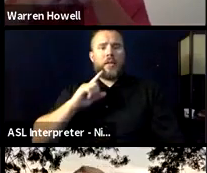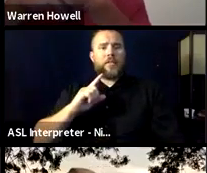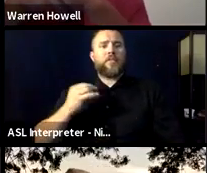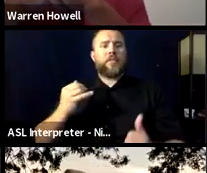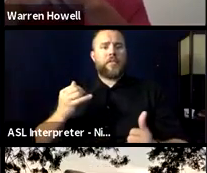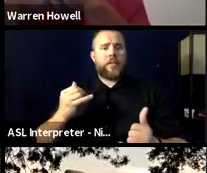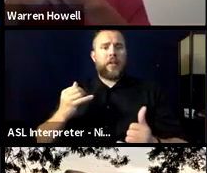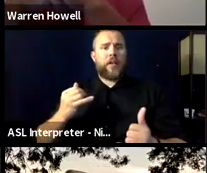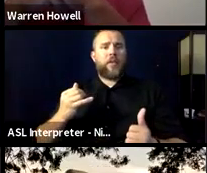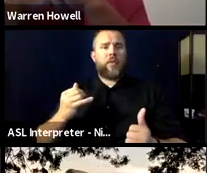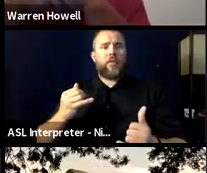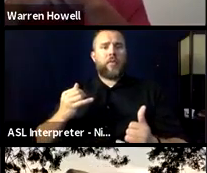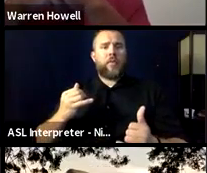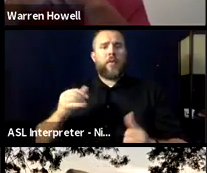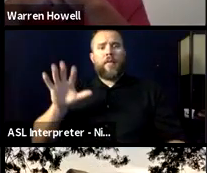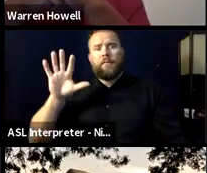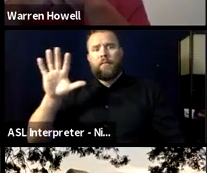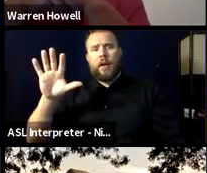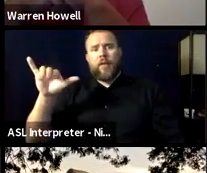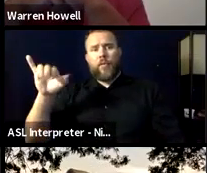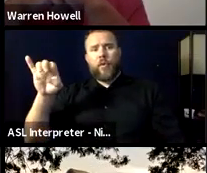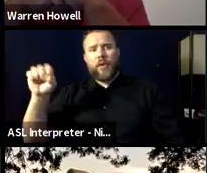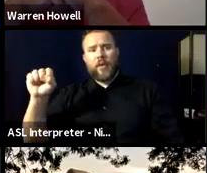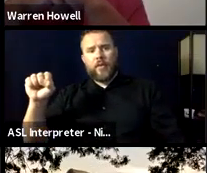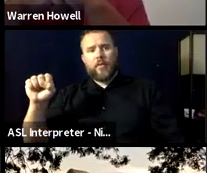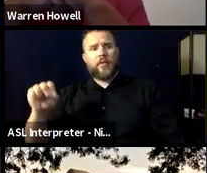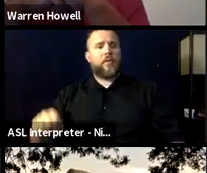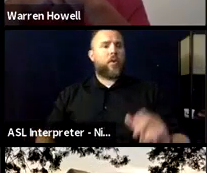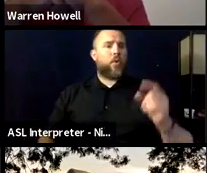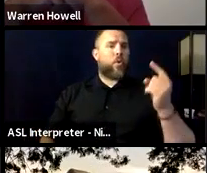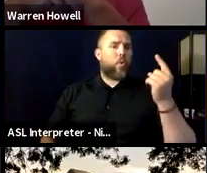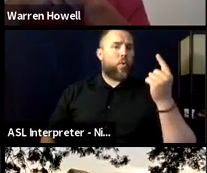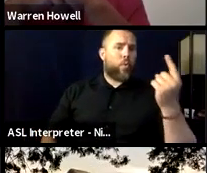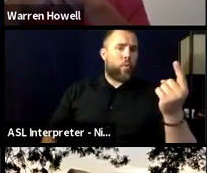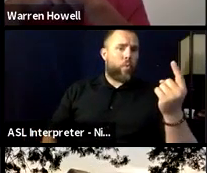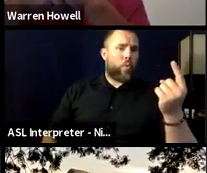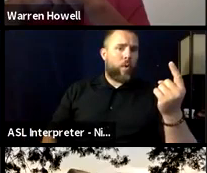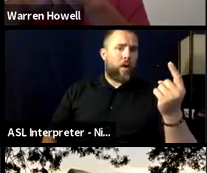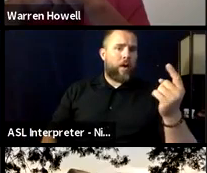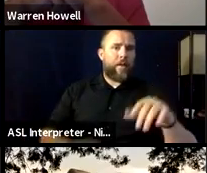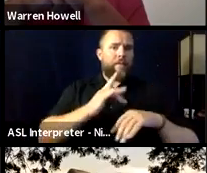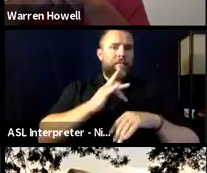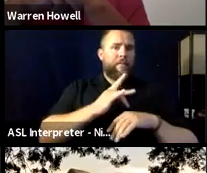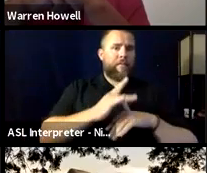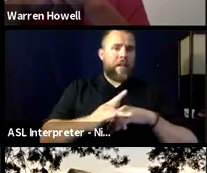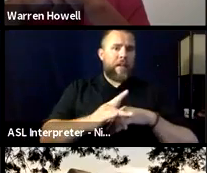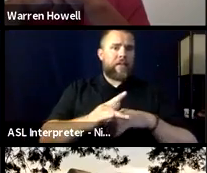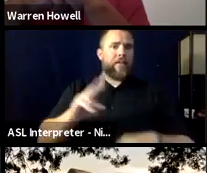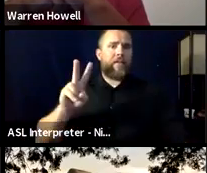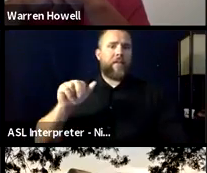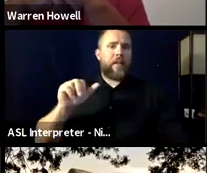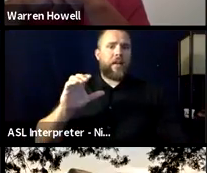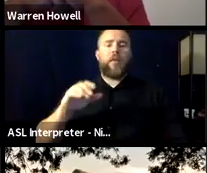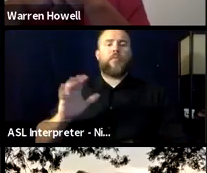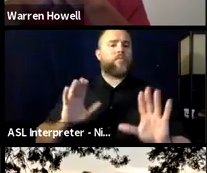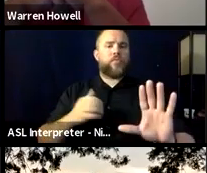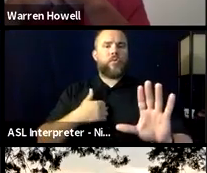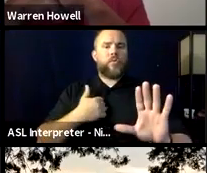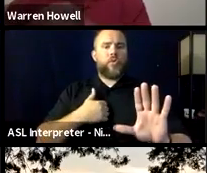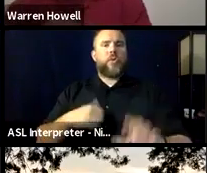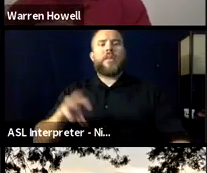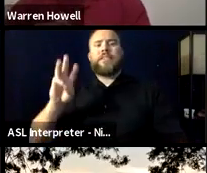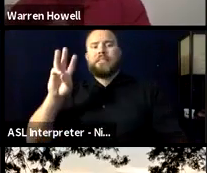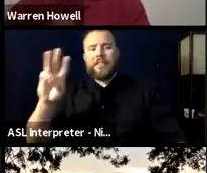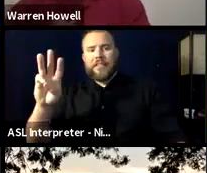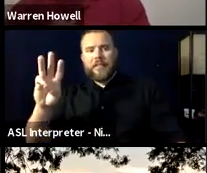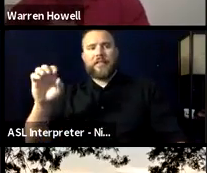of 5 yes, 1 vacancy, 6 yes. six yes, 1